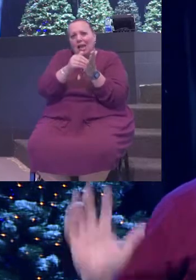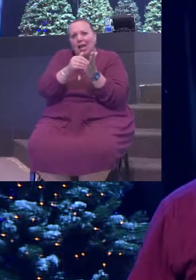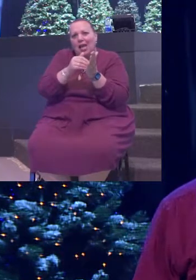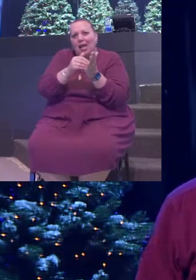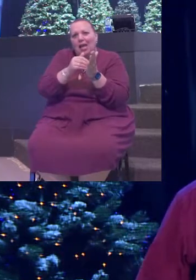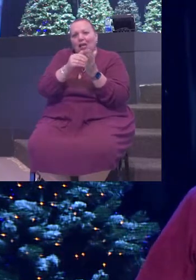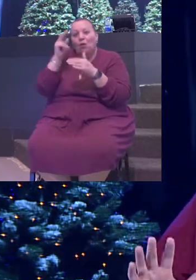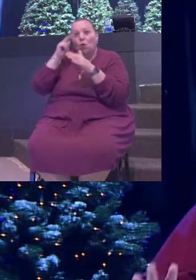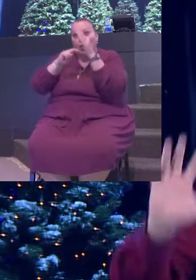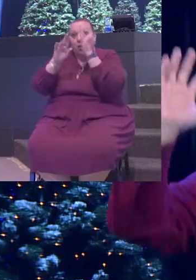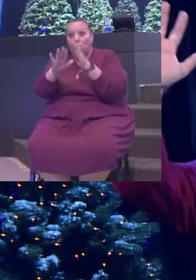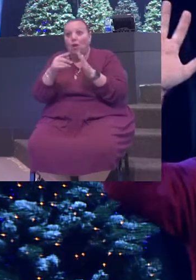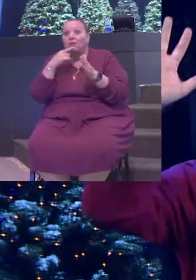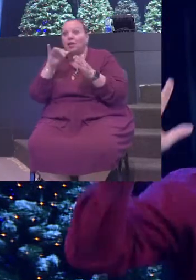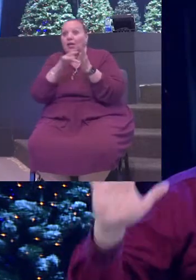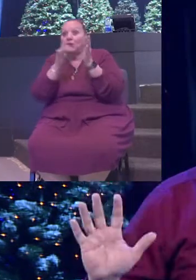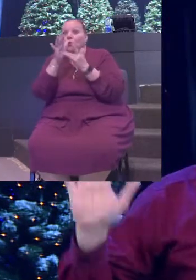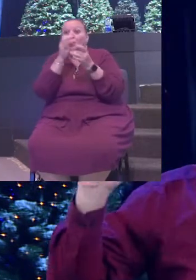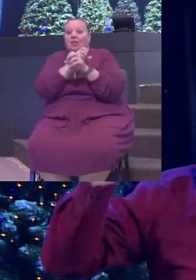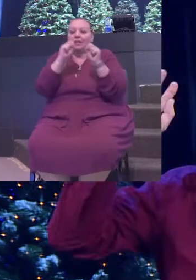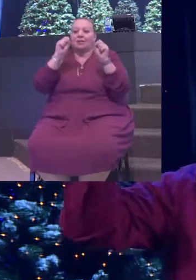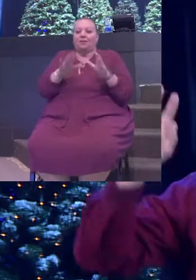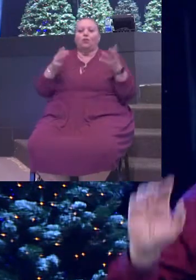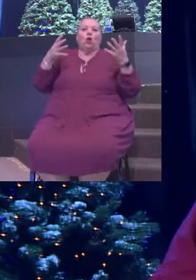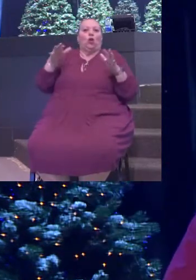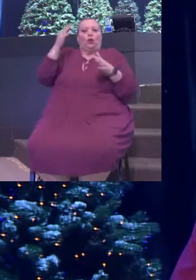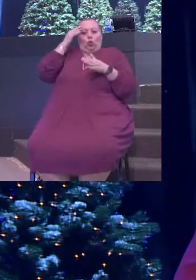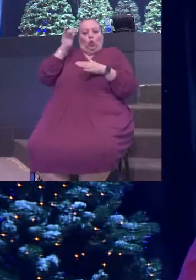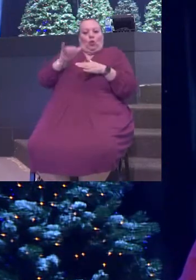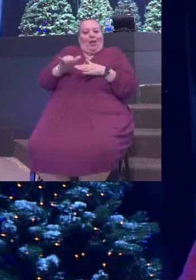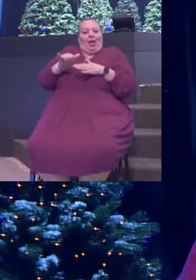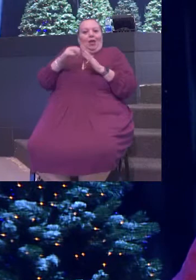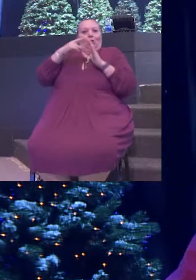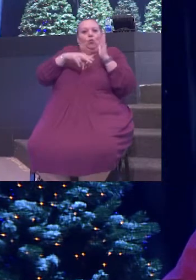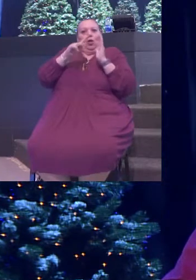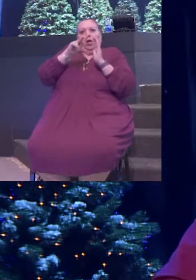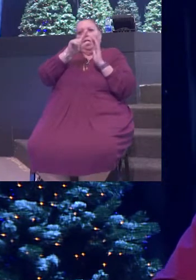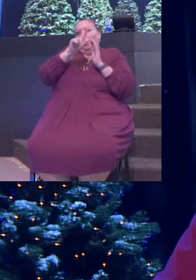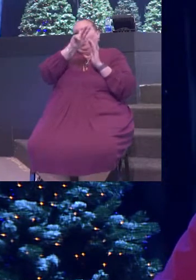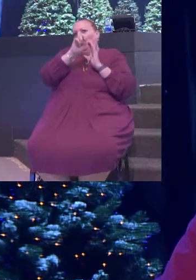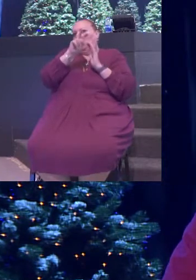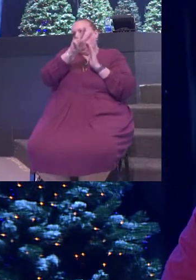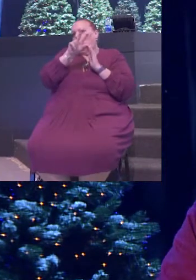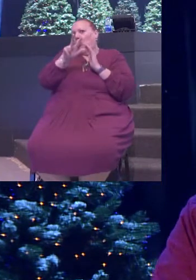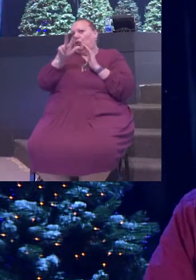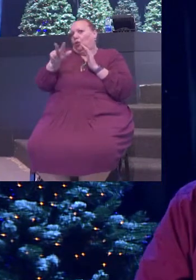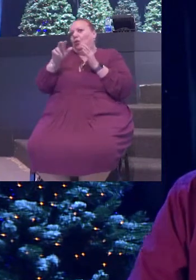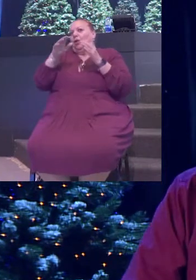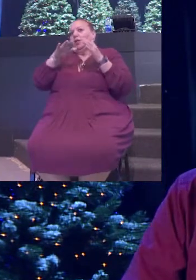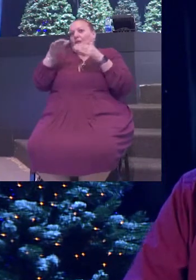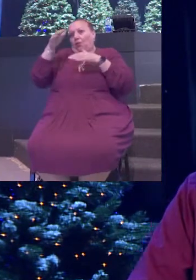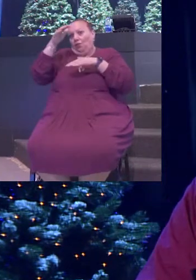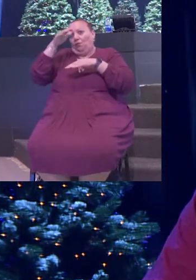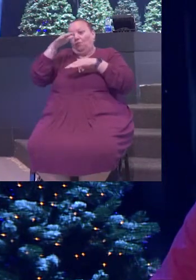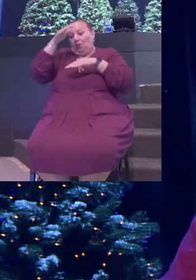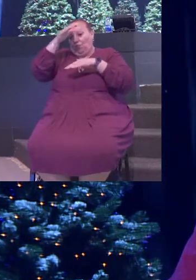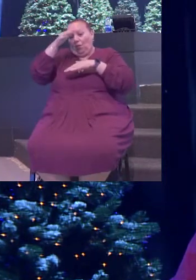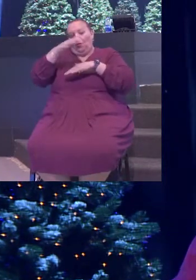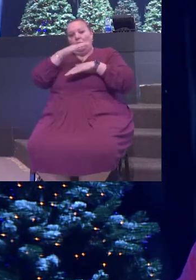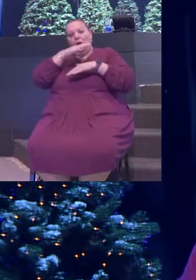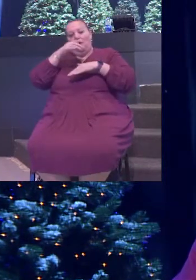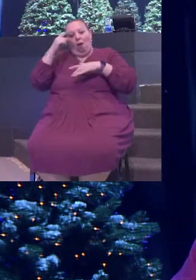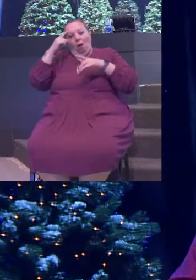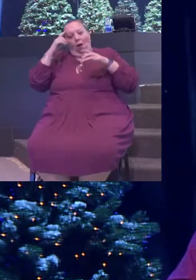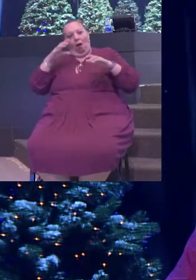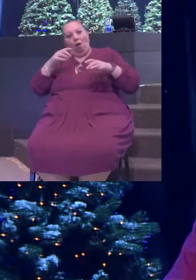the prophets said that Jesus would be a savior, even though she already knew that, we read in Luke 2:33, the child's father and mother, they marveled at what was